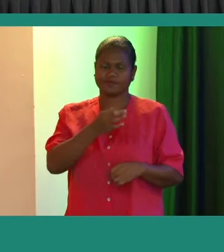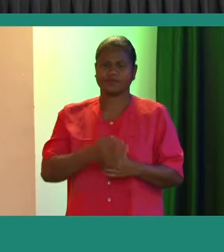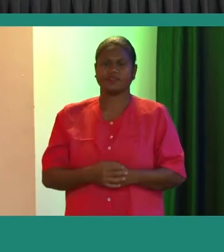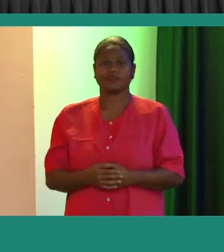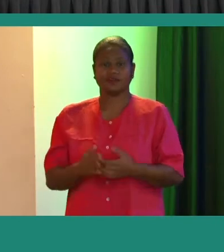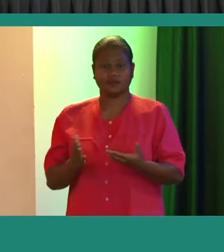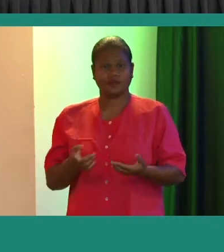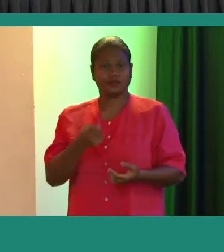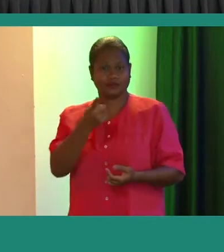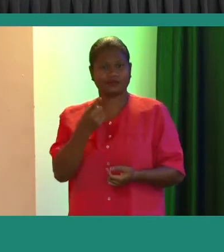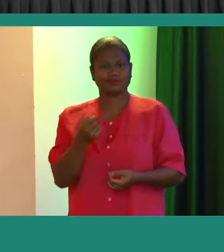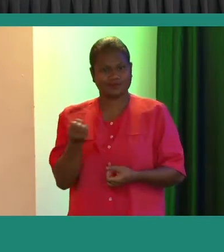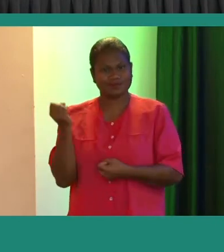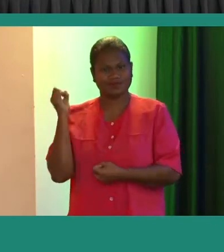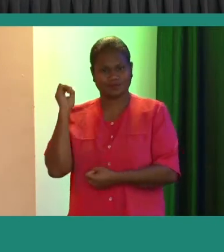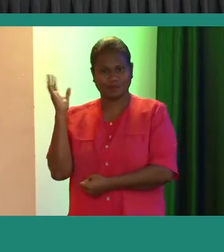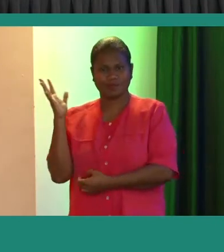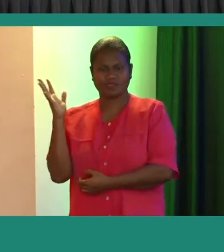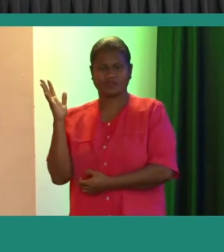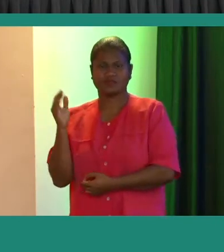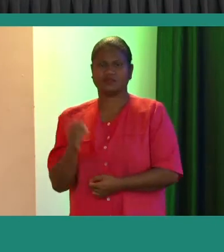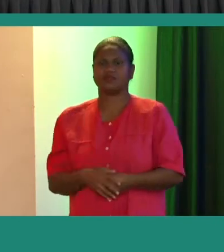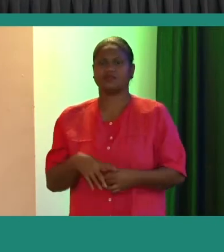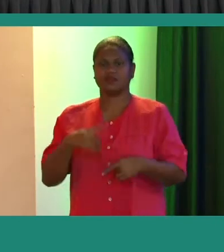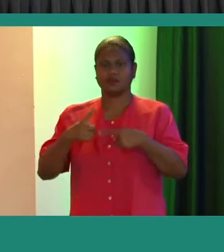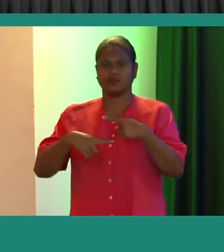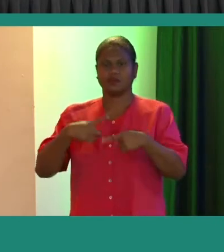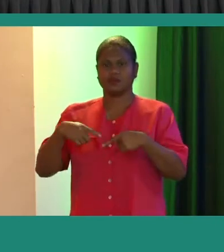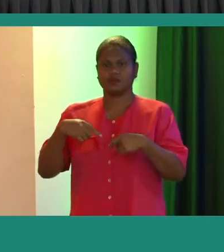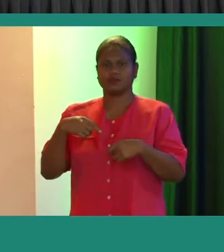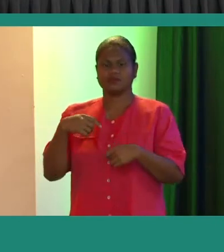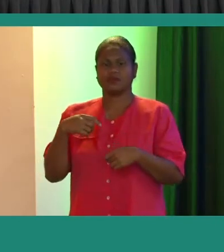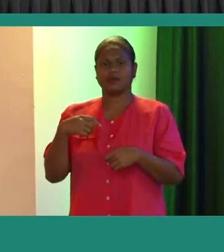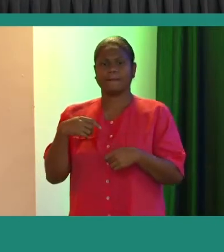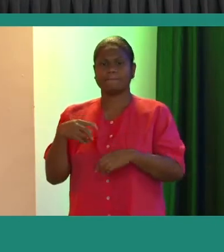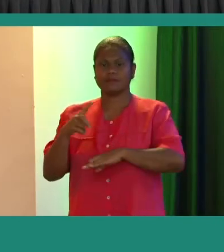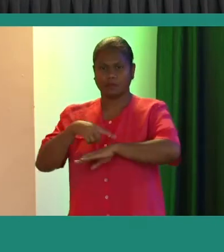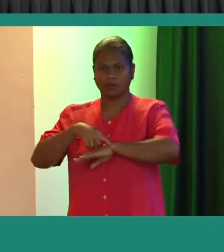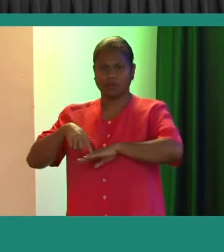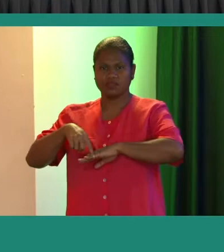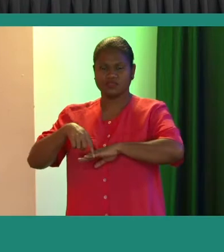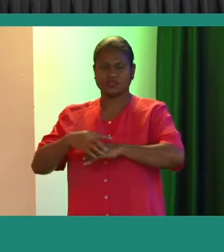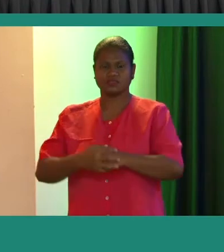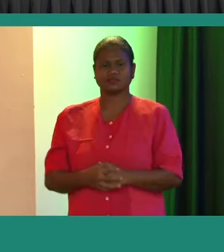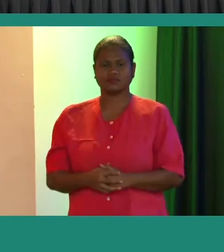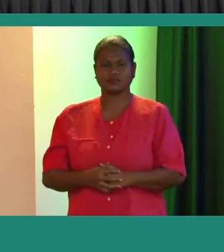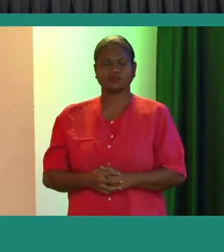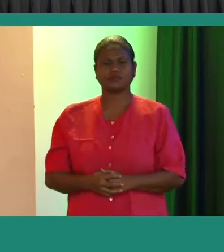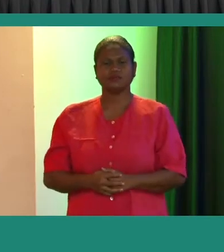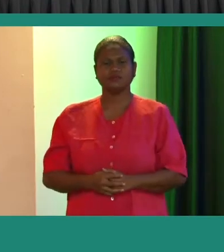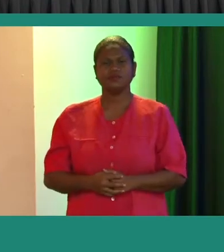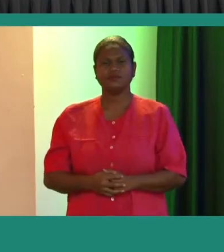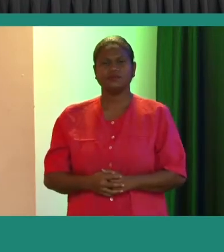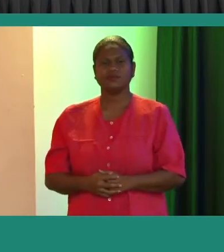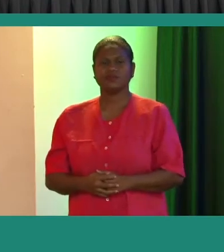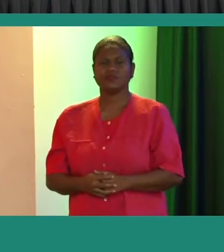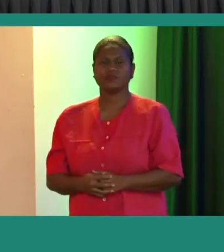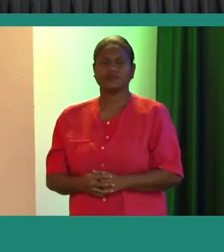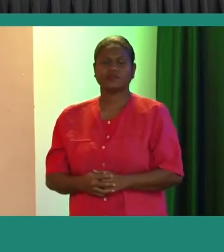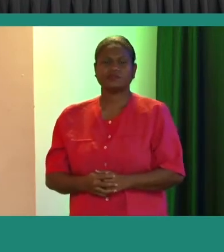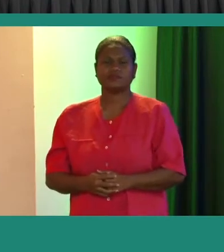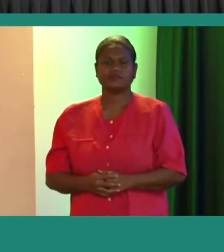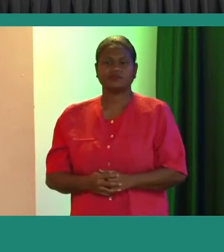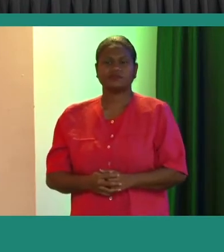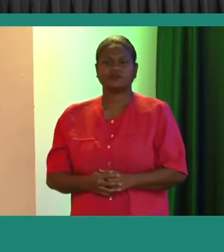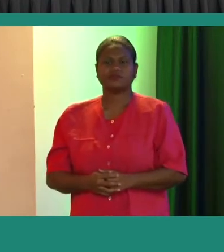give your side of the presentation on the GESI policy, if you may. And also, if